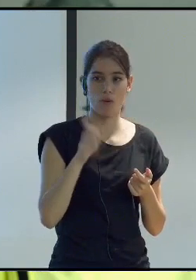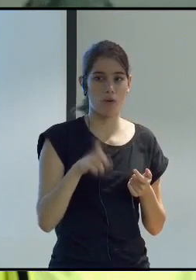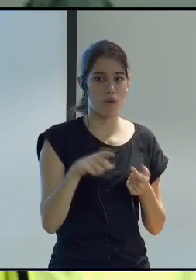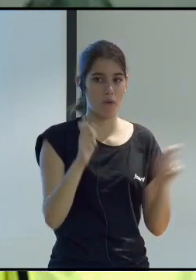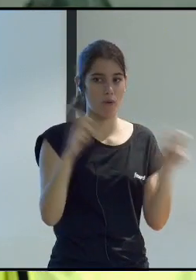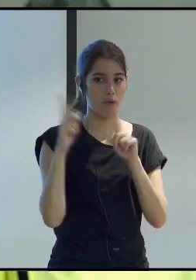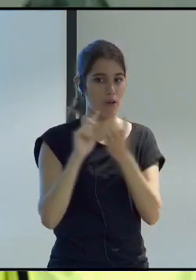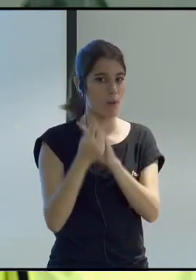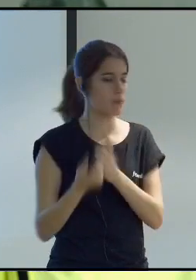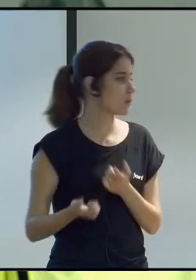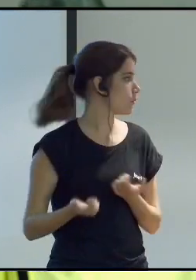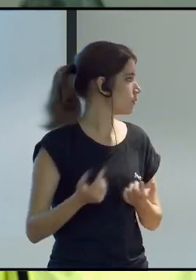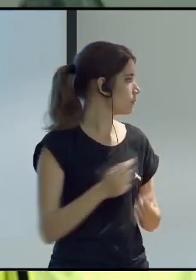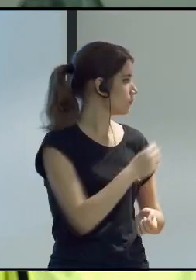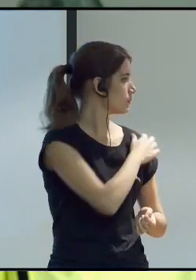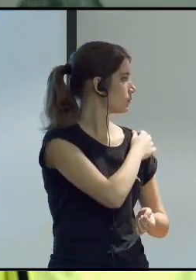Okay. Ja?